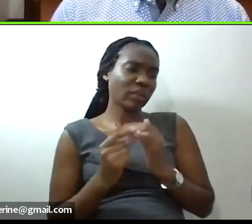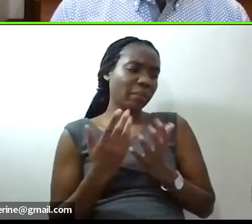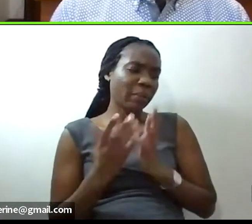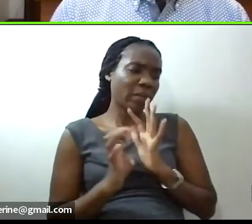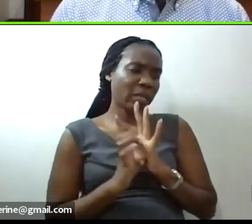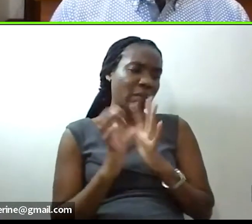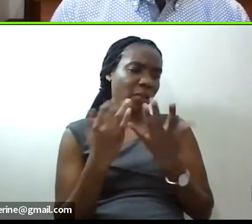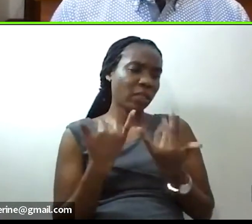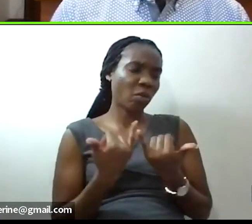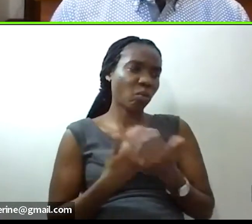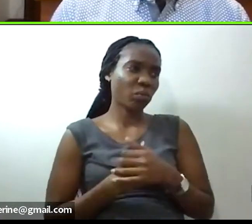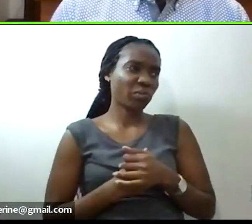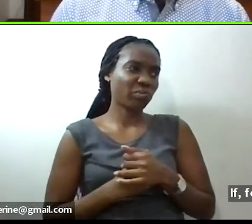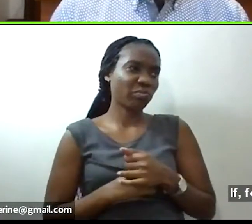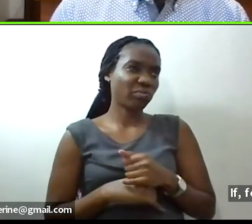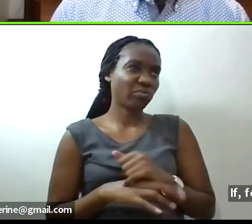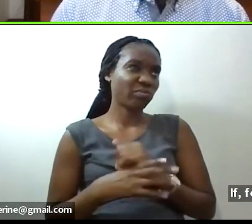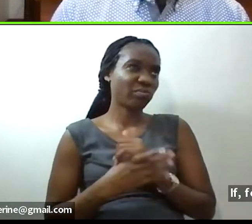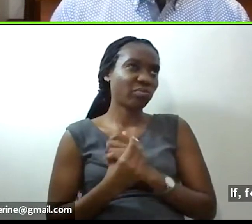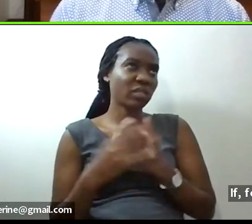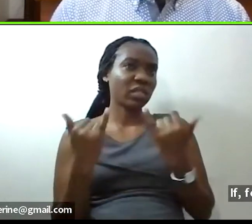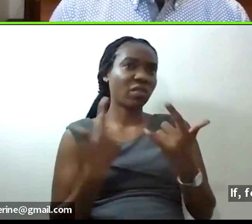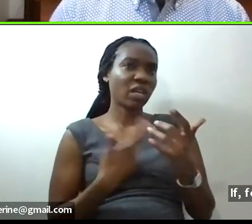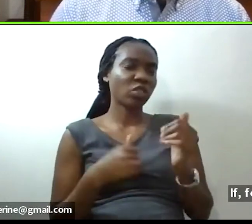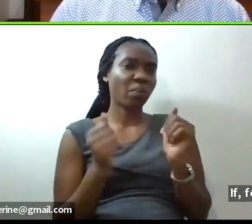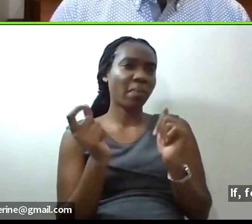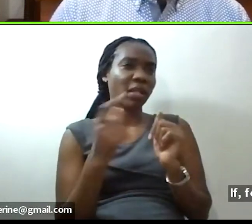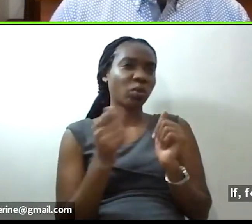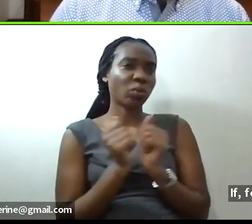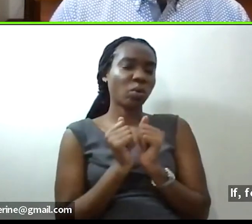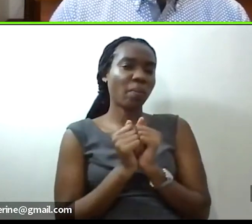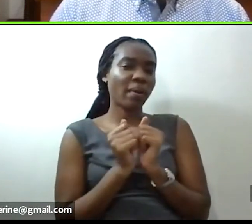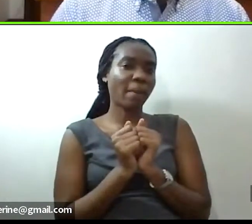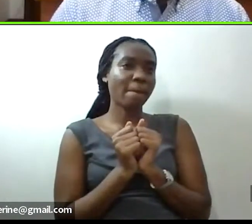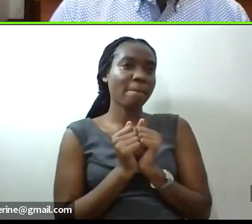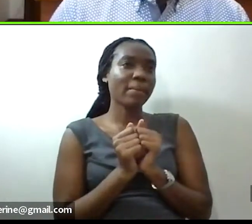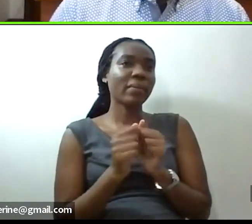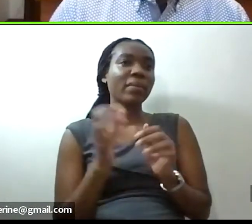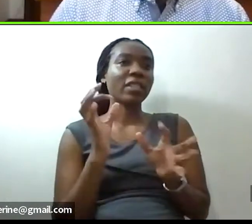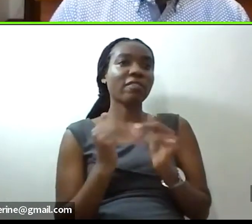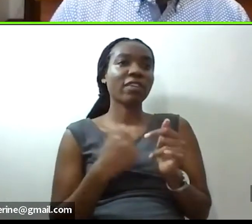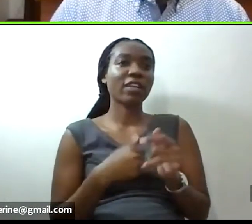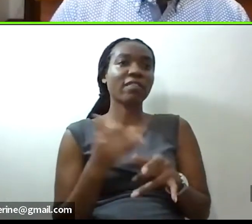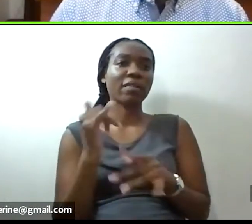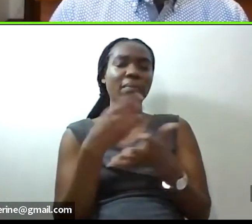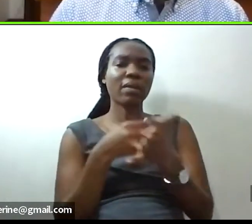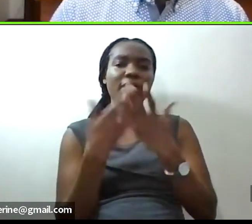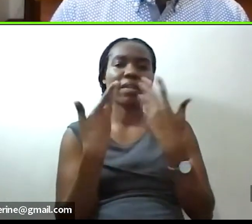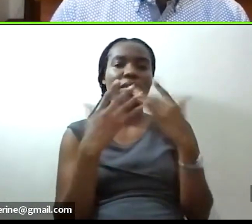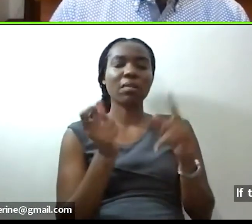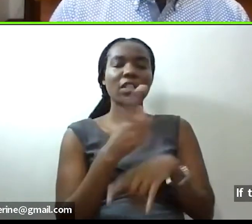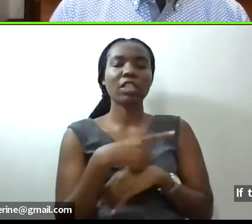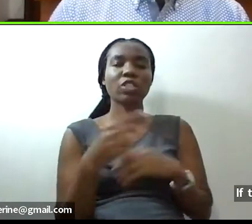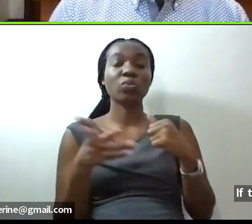in, we are in October. If the coupon rate was paid in June, for